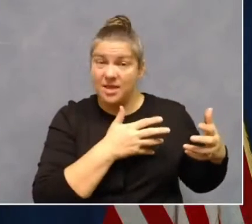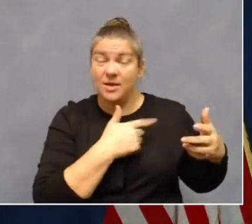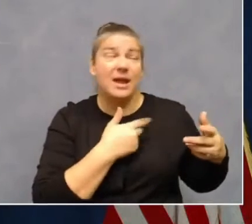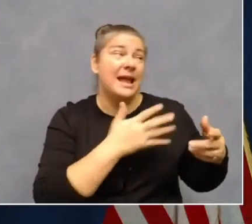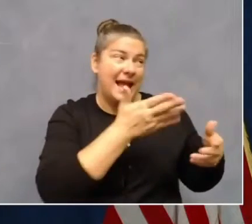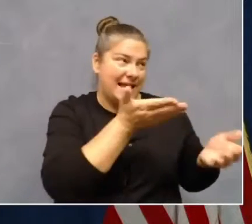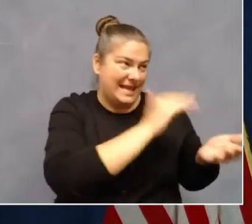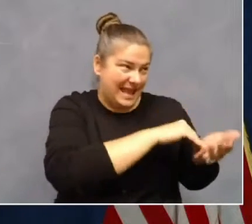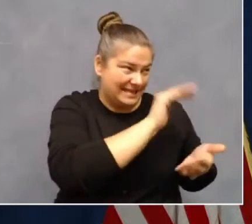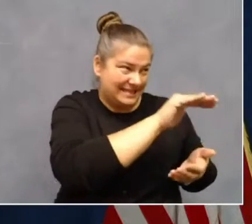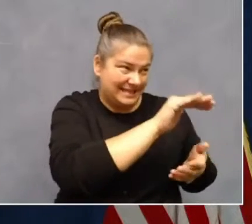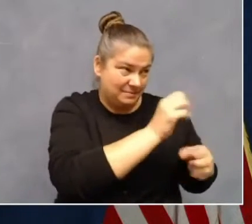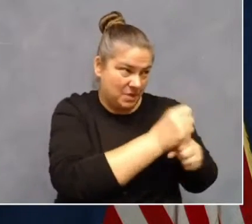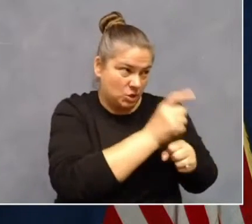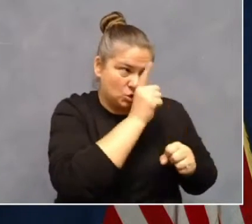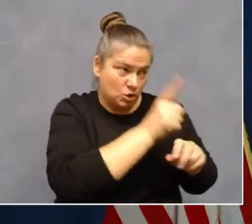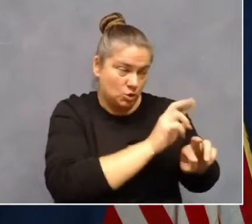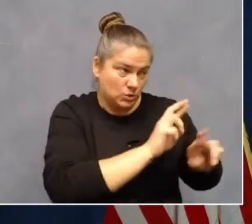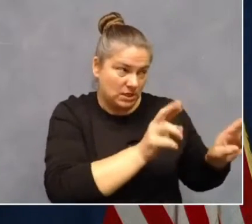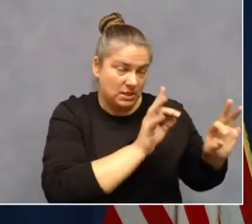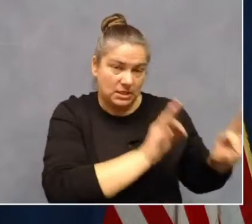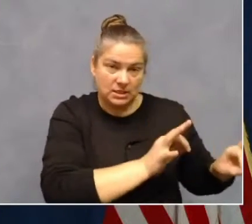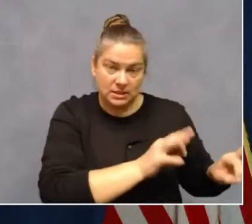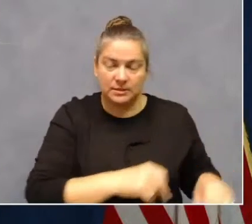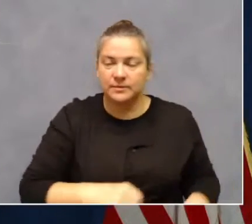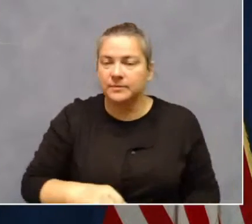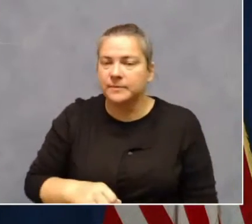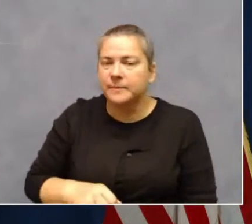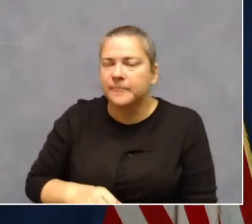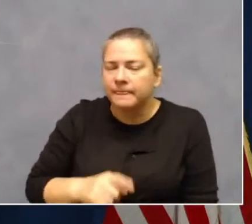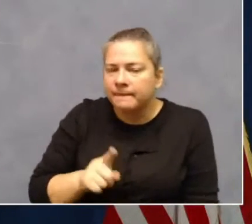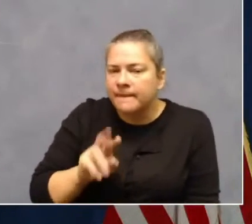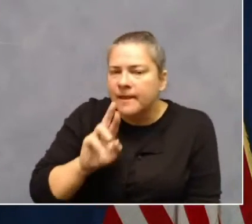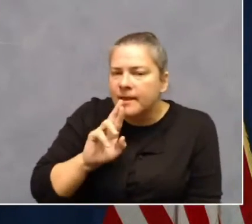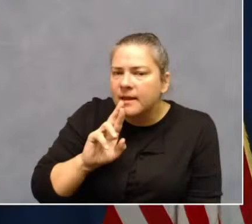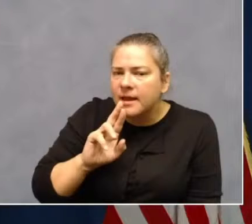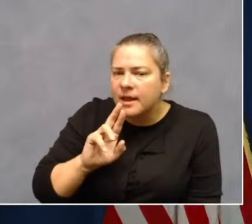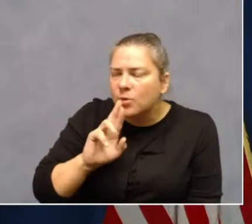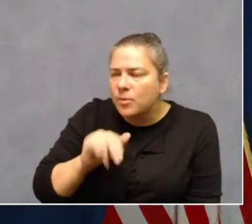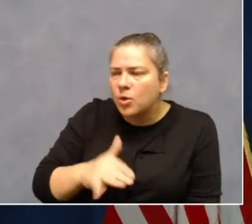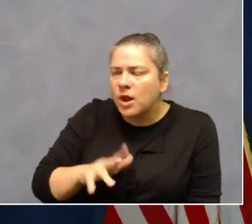You're concerned about the escalation in counties